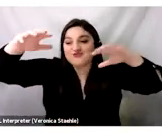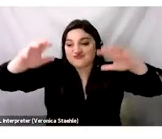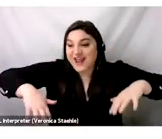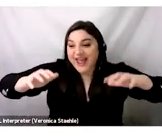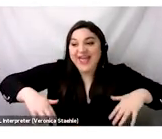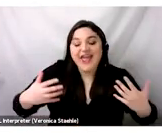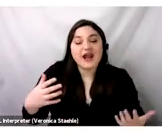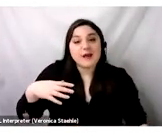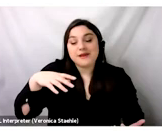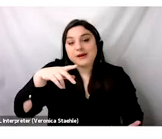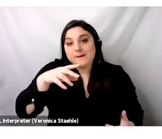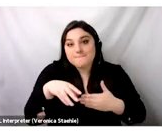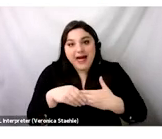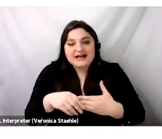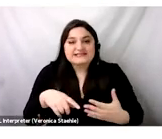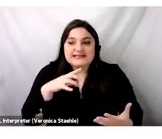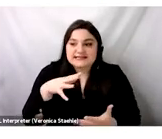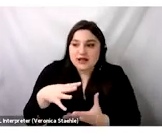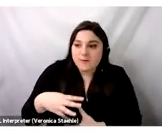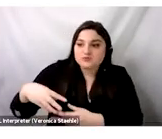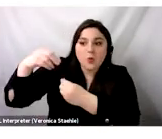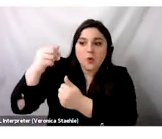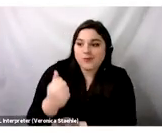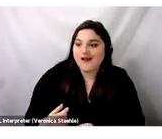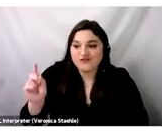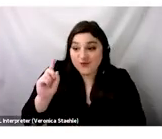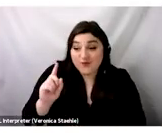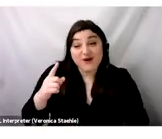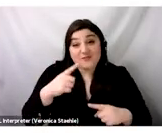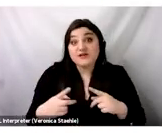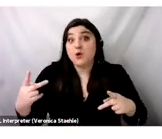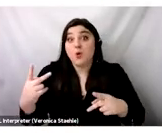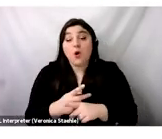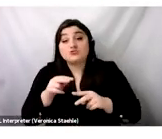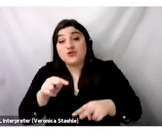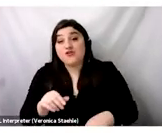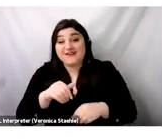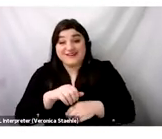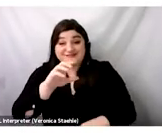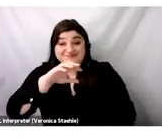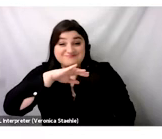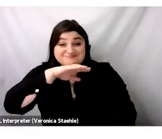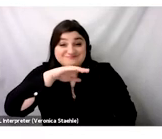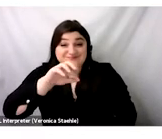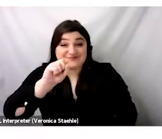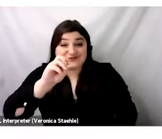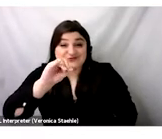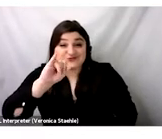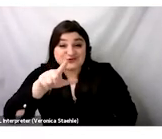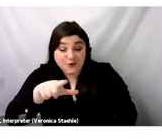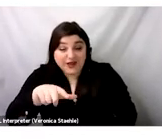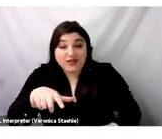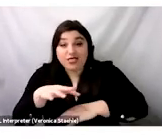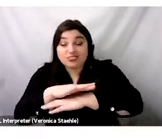they're just everywhere. And in soils, it's particularly sad because there's a paper that I'd also would be happy to link,